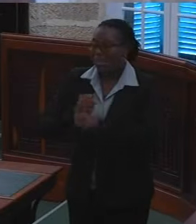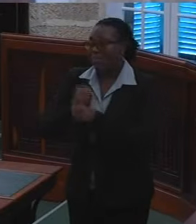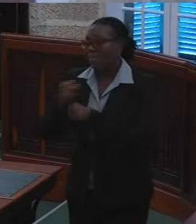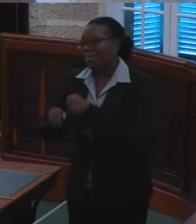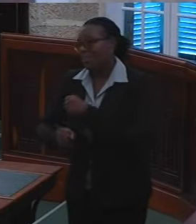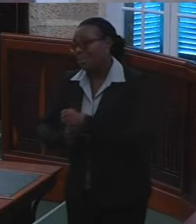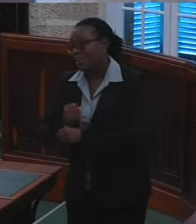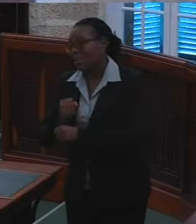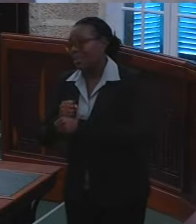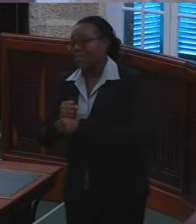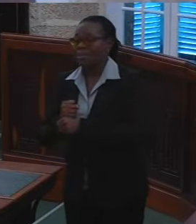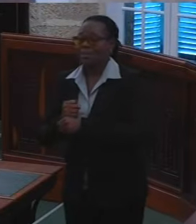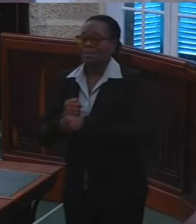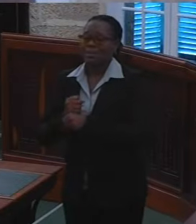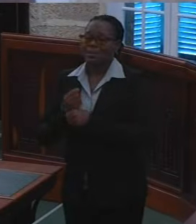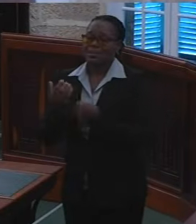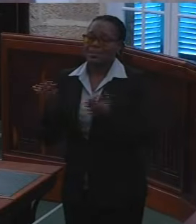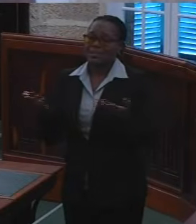that